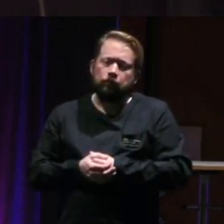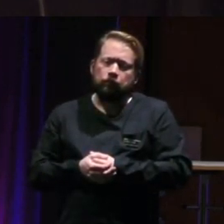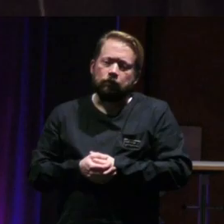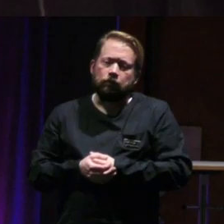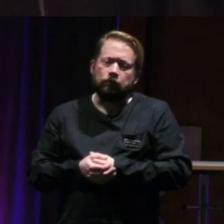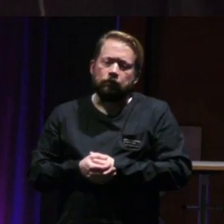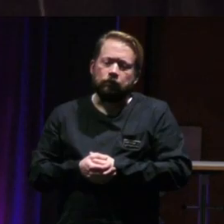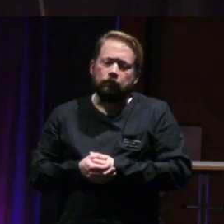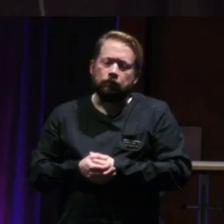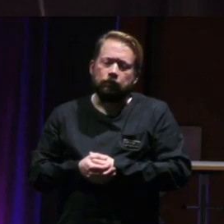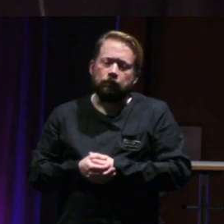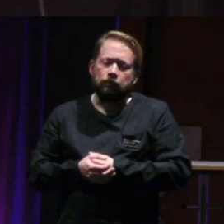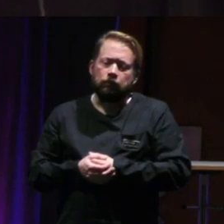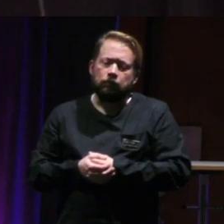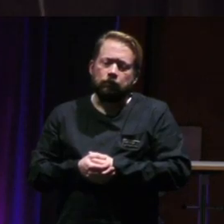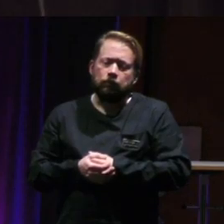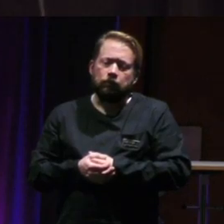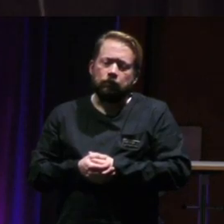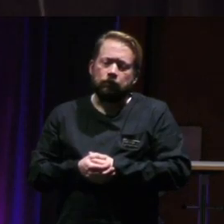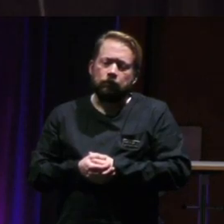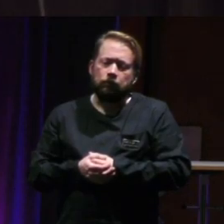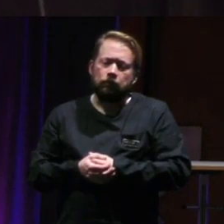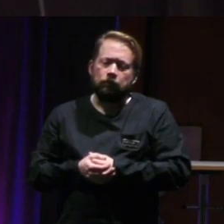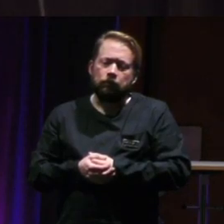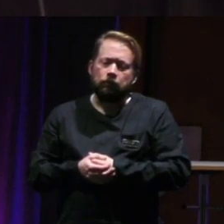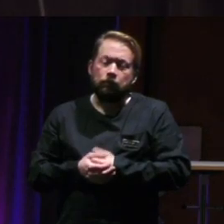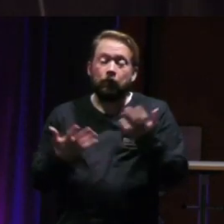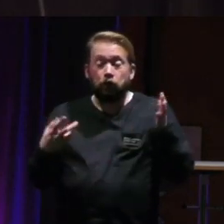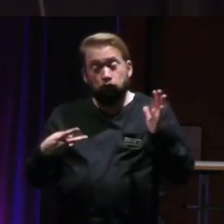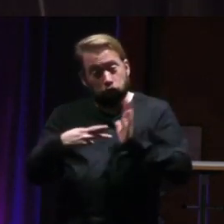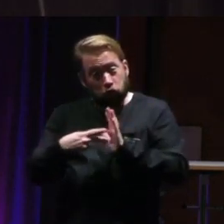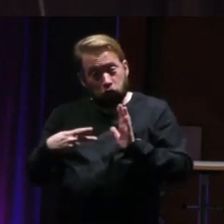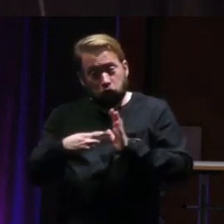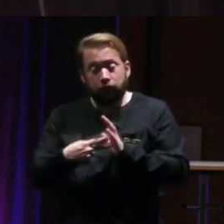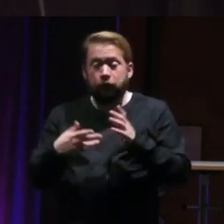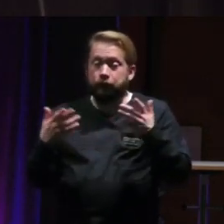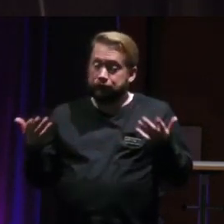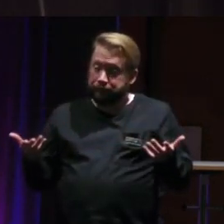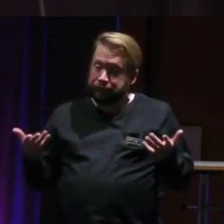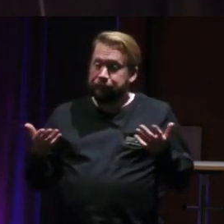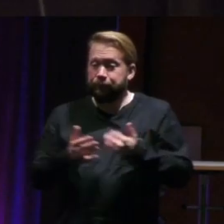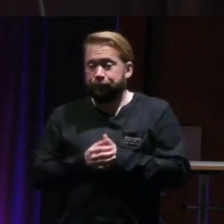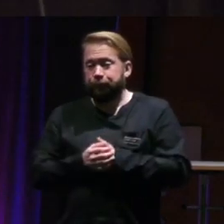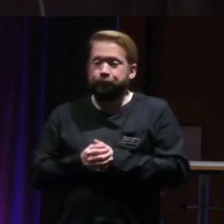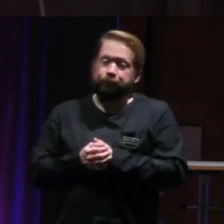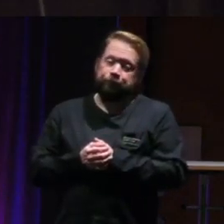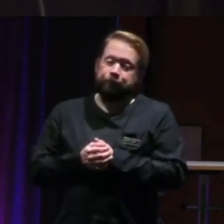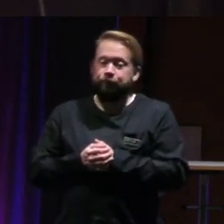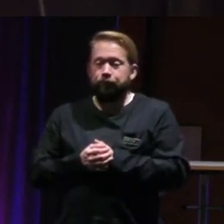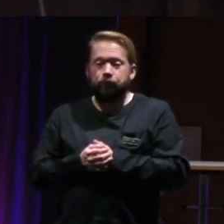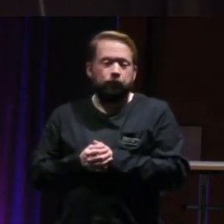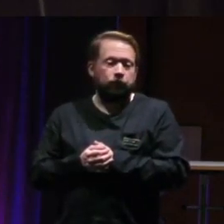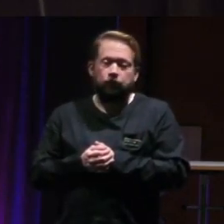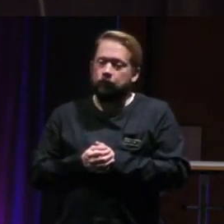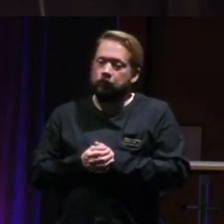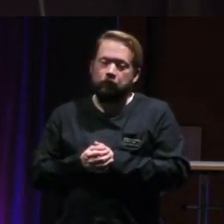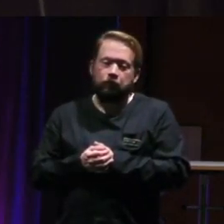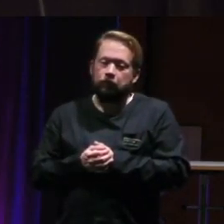there is just, well, in state media, this topic there is no grows. Public